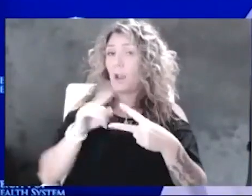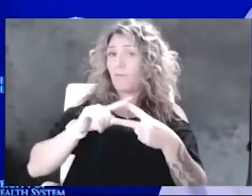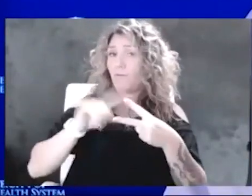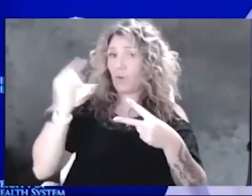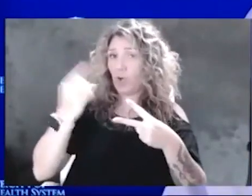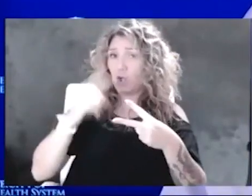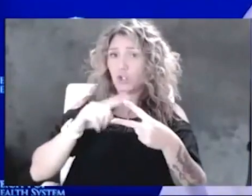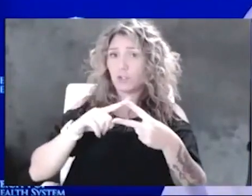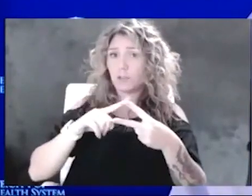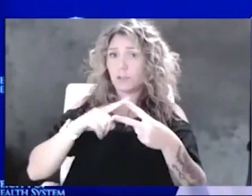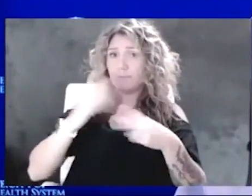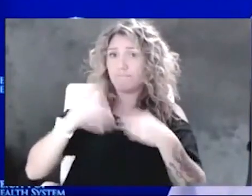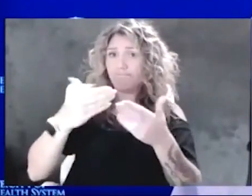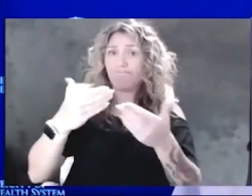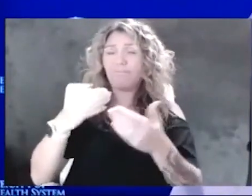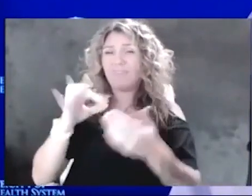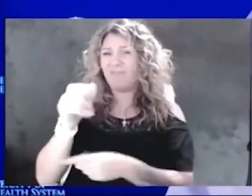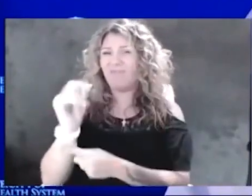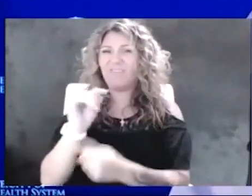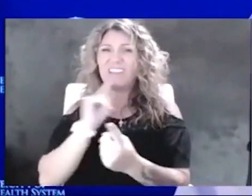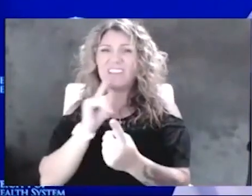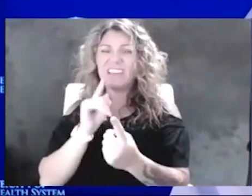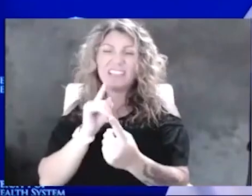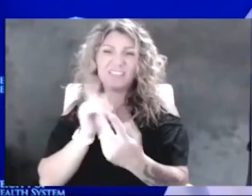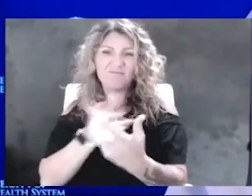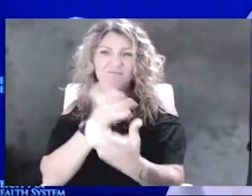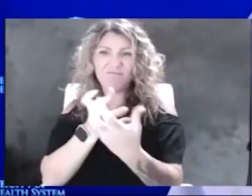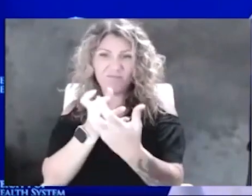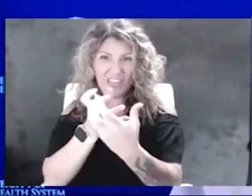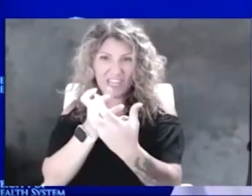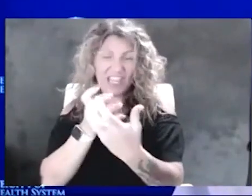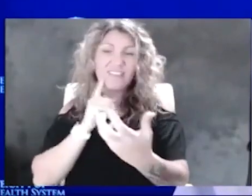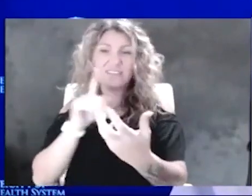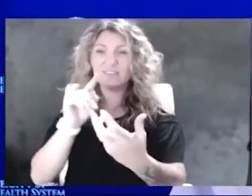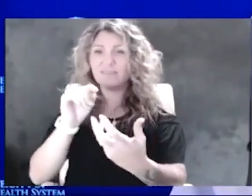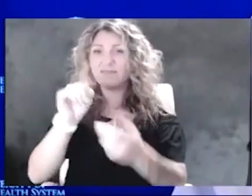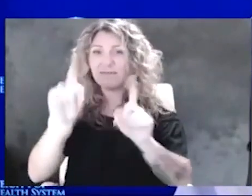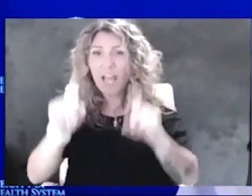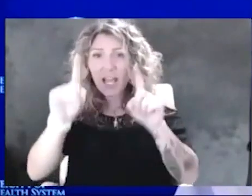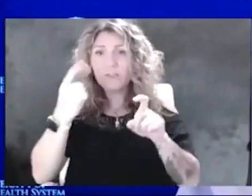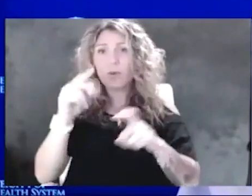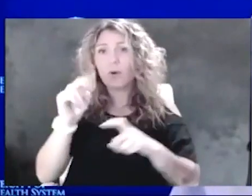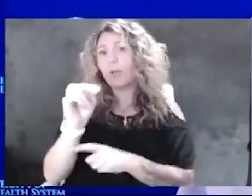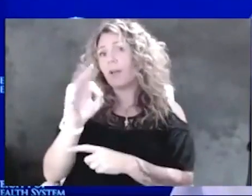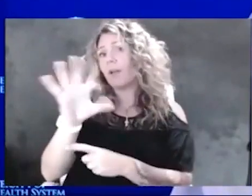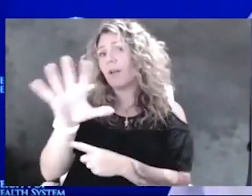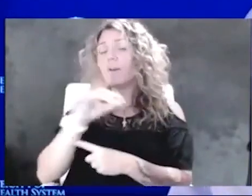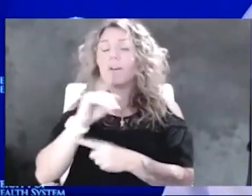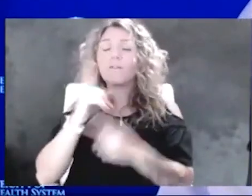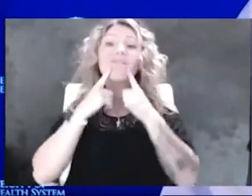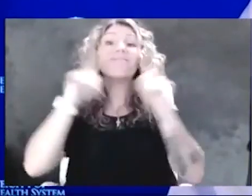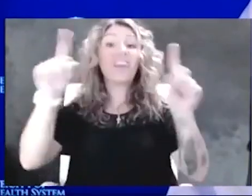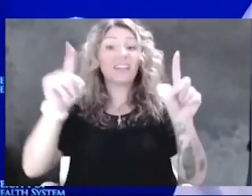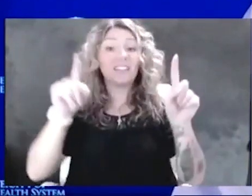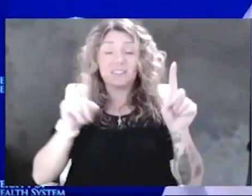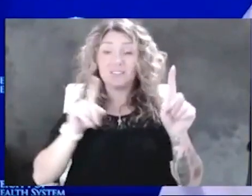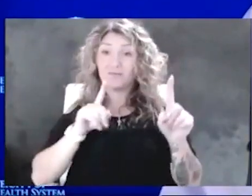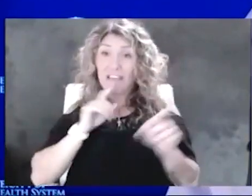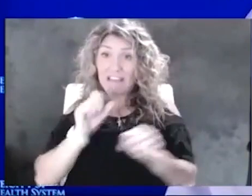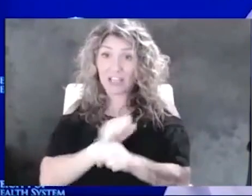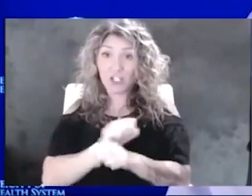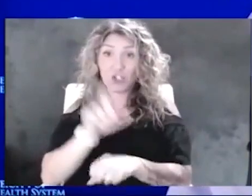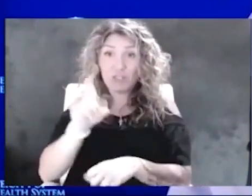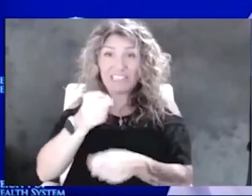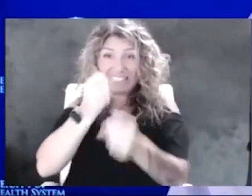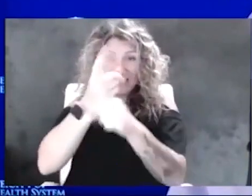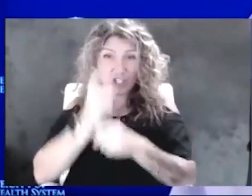fit testing for the N95s because just as you mentioned, Steve, for truly effective N95, you need that yearly fit testing. So we are working